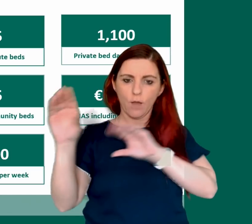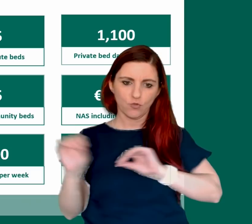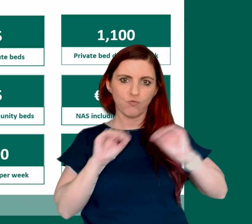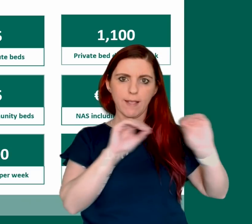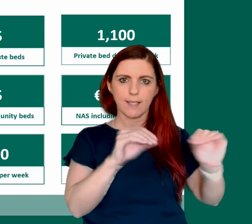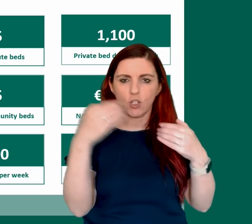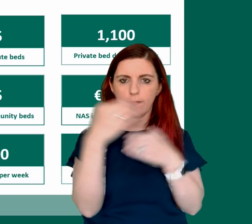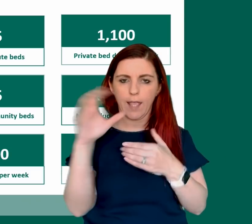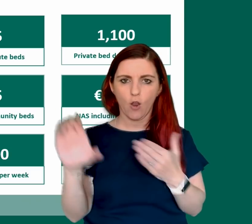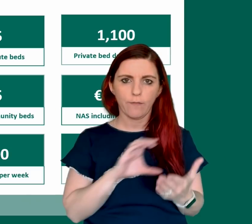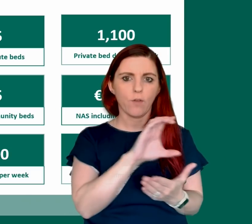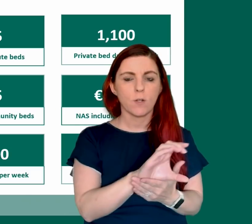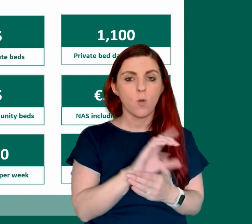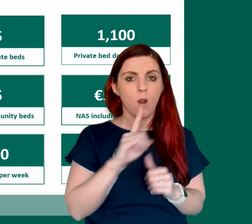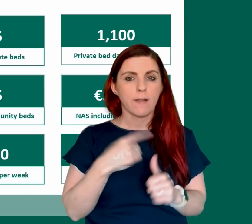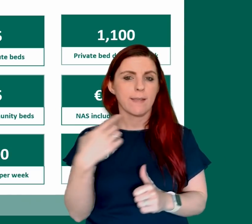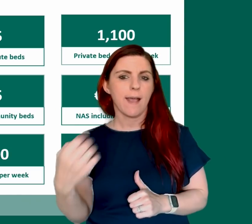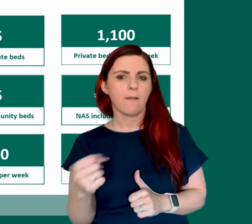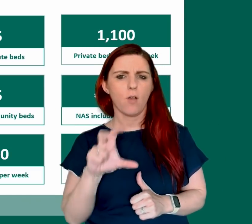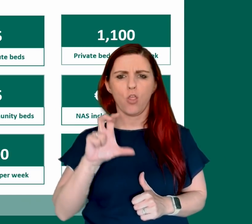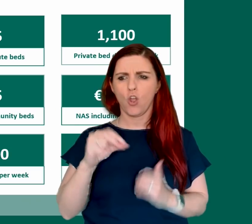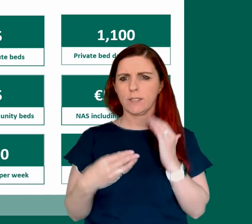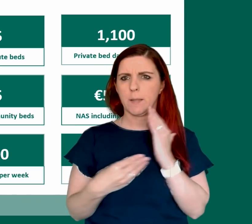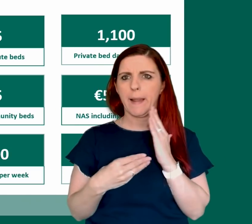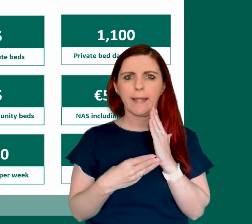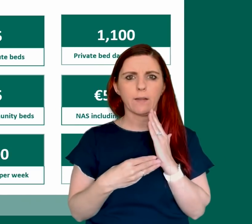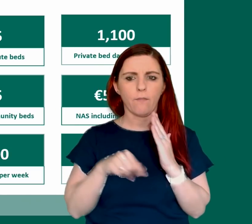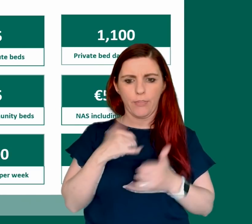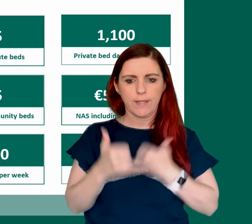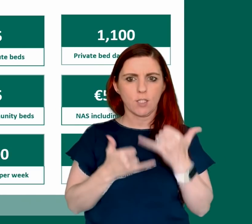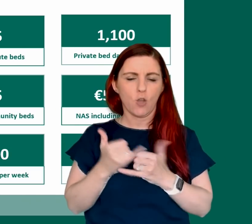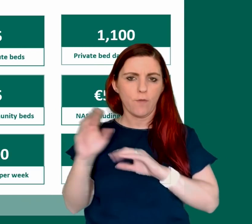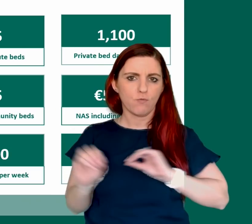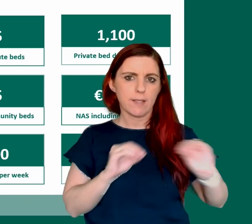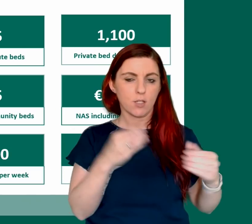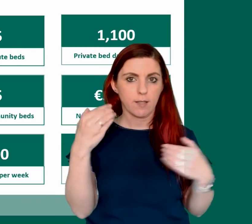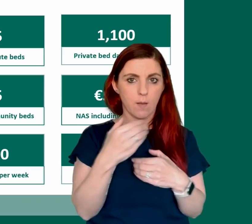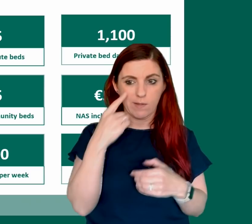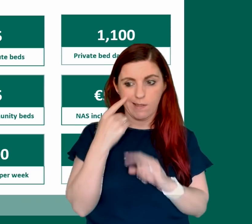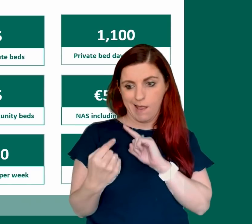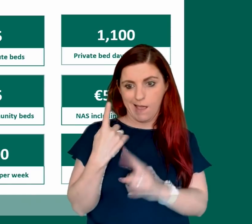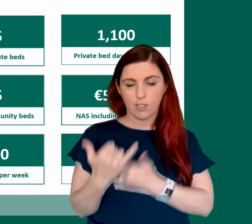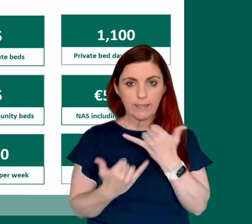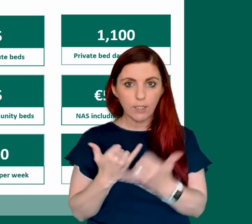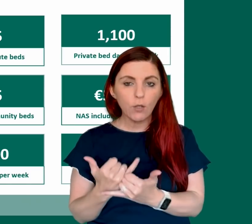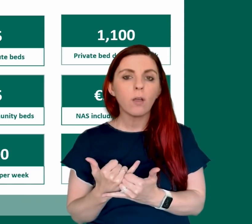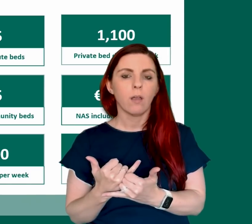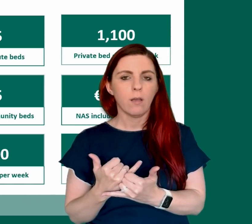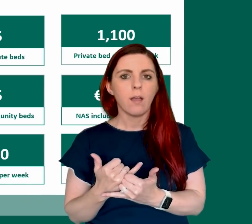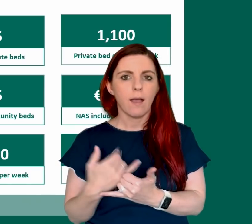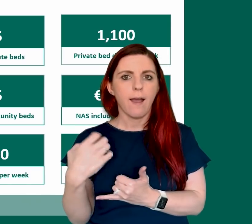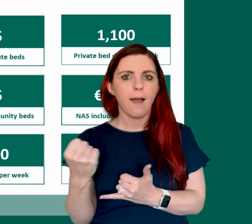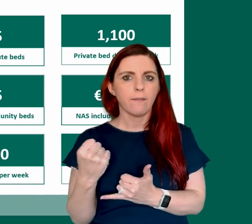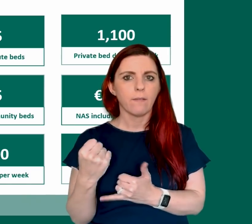have already got I think 30 million in our base budget for transitional care, but what we have seen in the last year in particular is a very